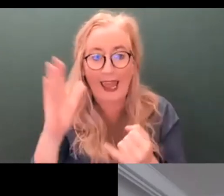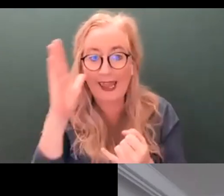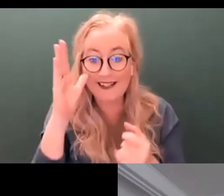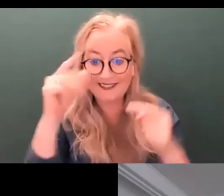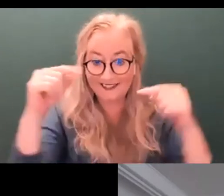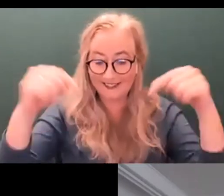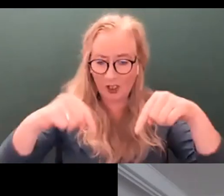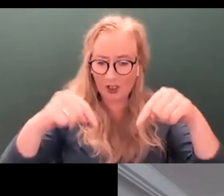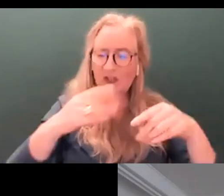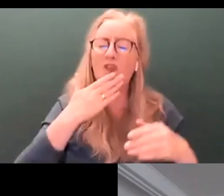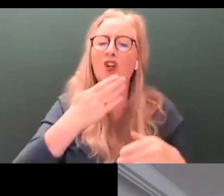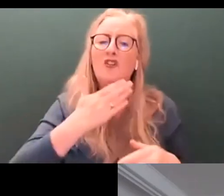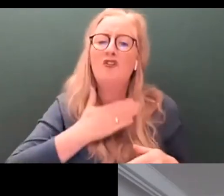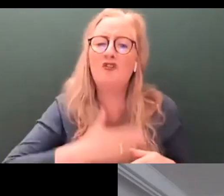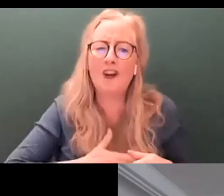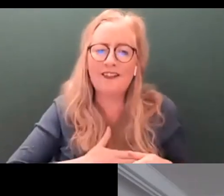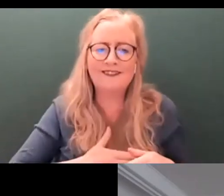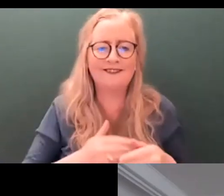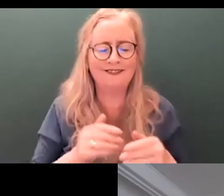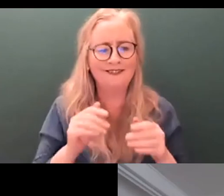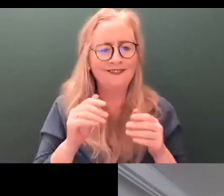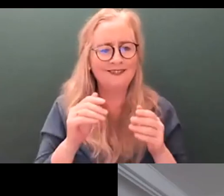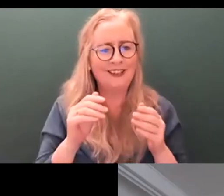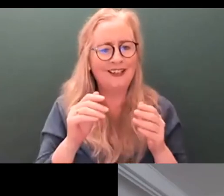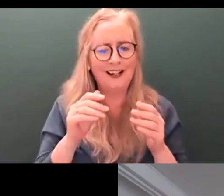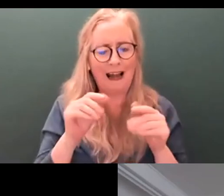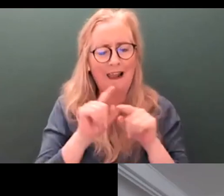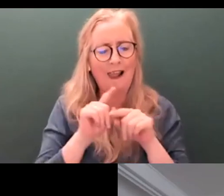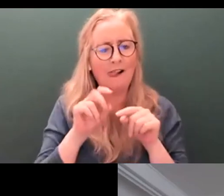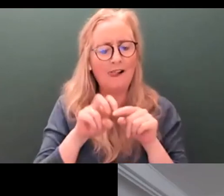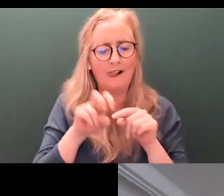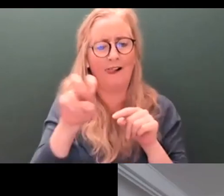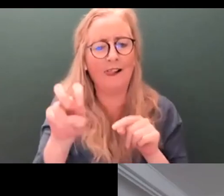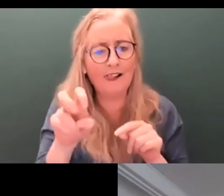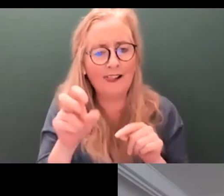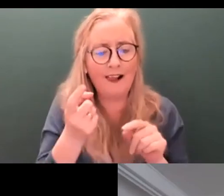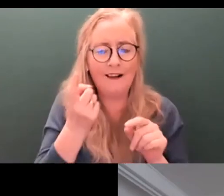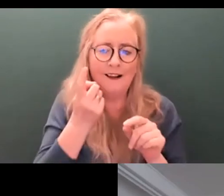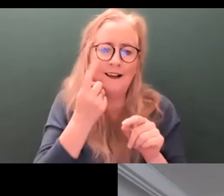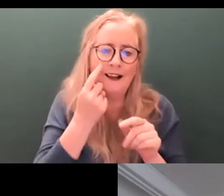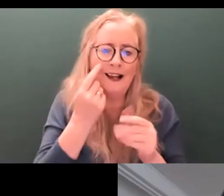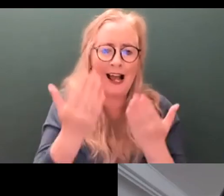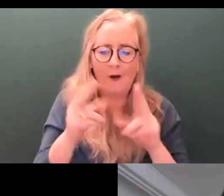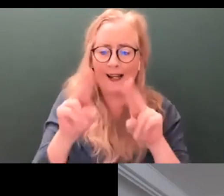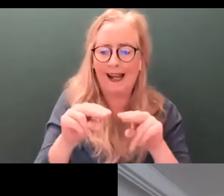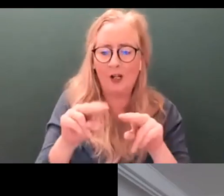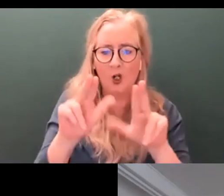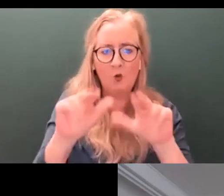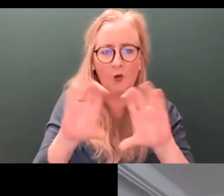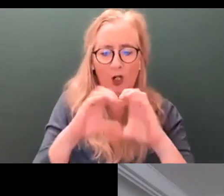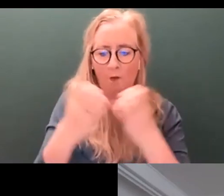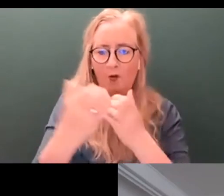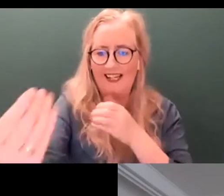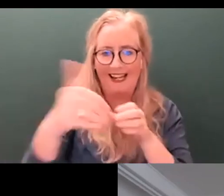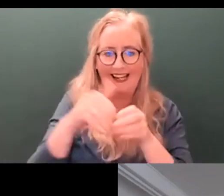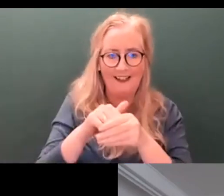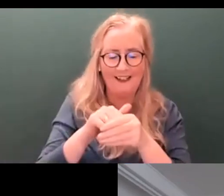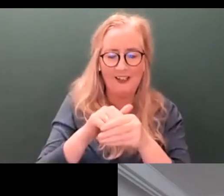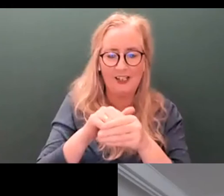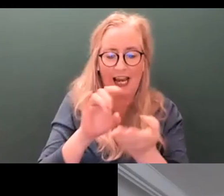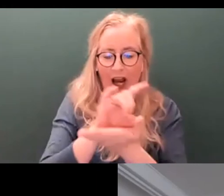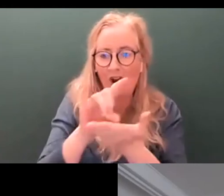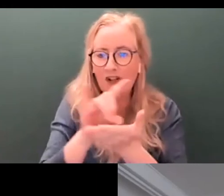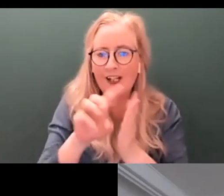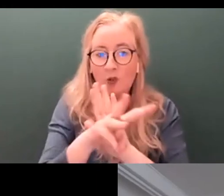that just step slightly outside your comfort zone and see how to bring new communities into Heritage Week. Because as